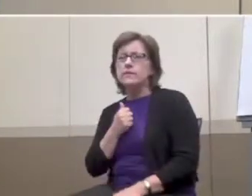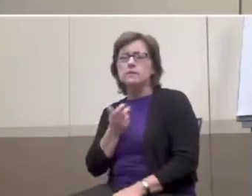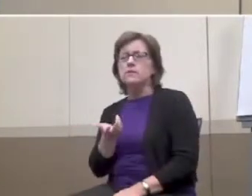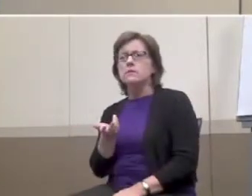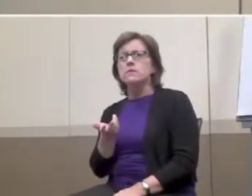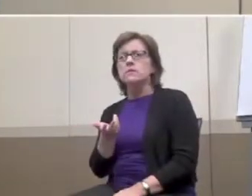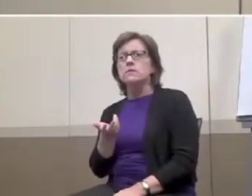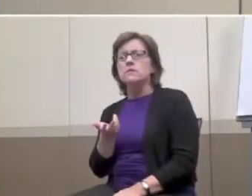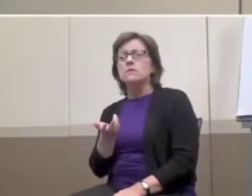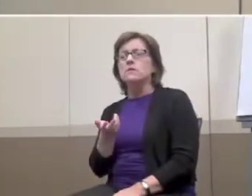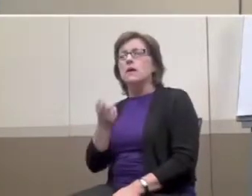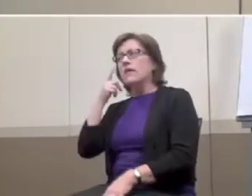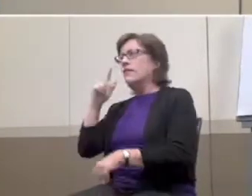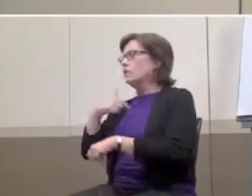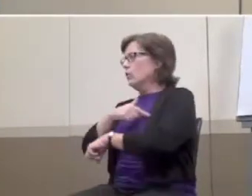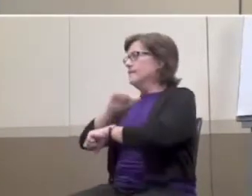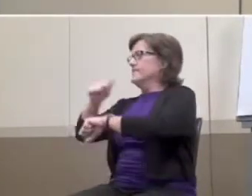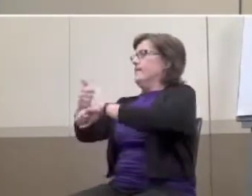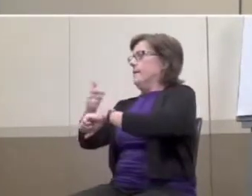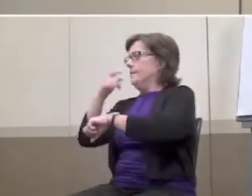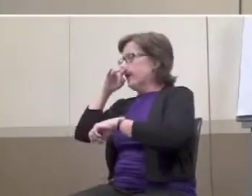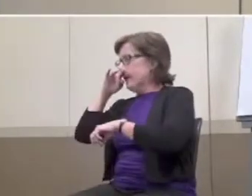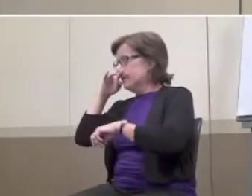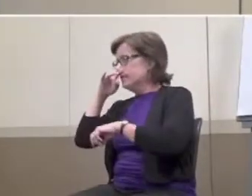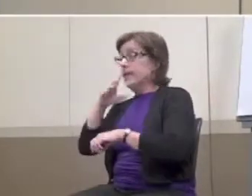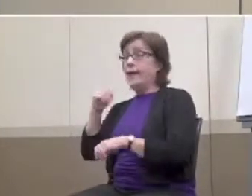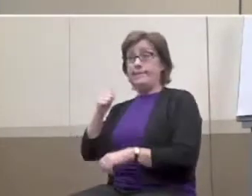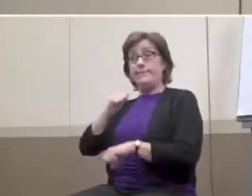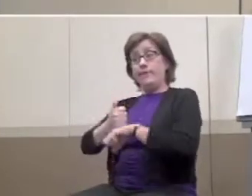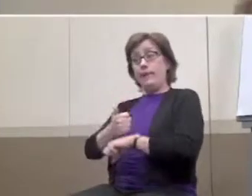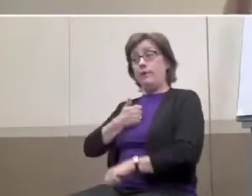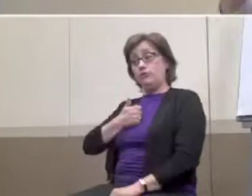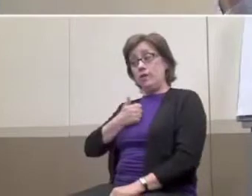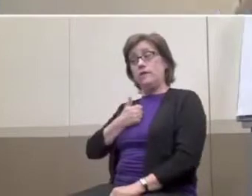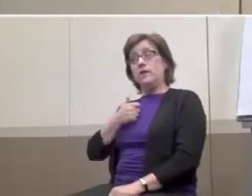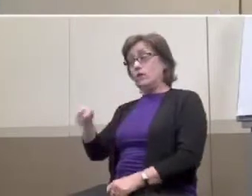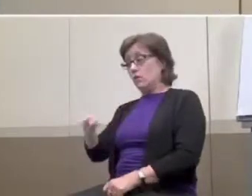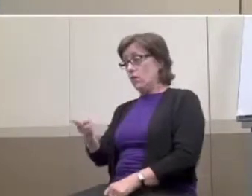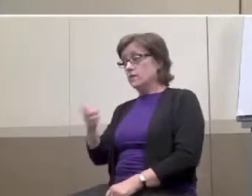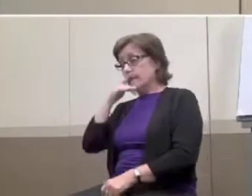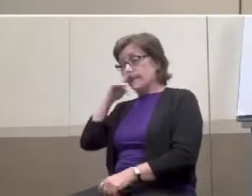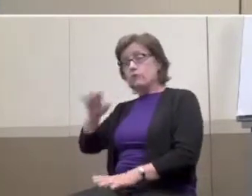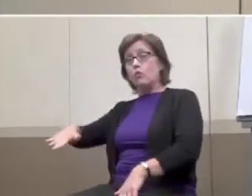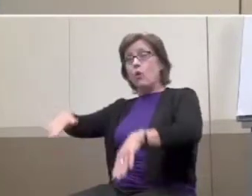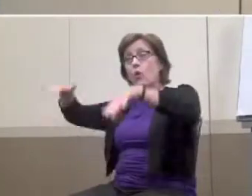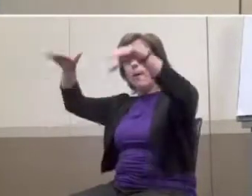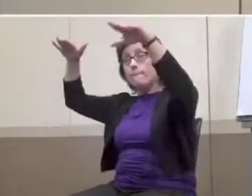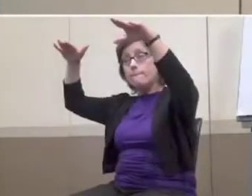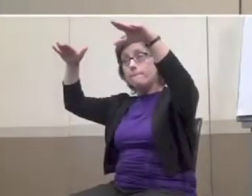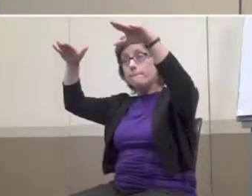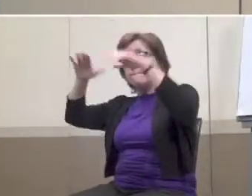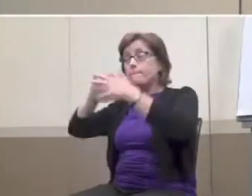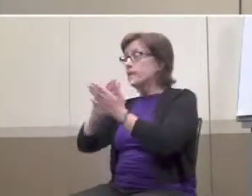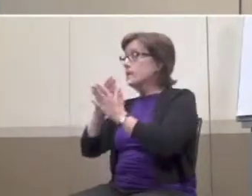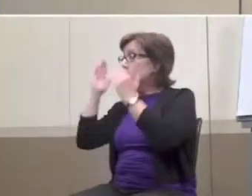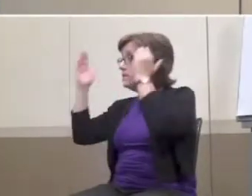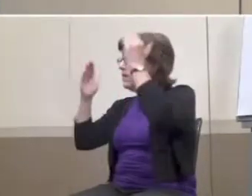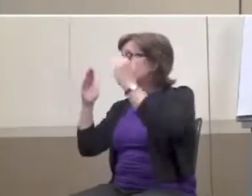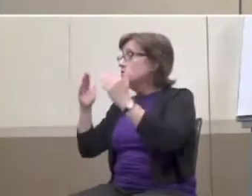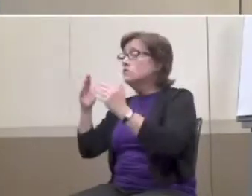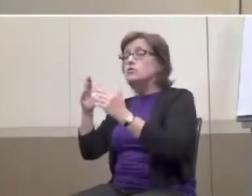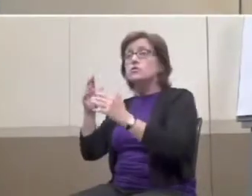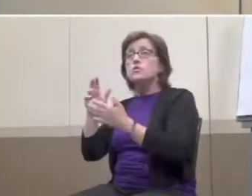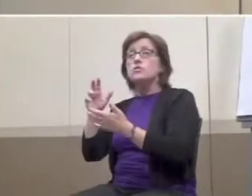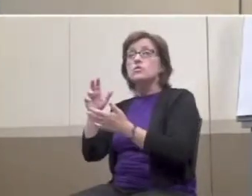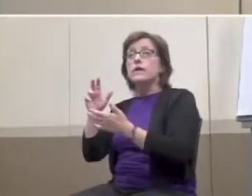I think we set kids up and set ourselves up, because those kids grow up to become adults, to invest in the